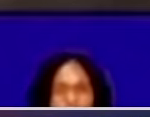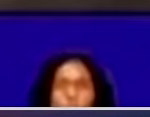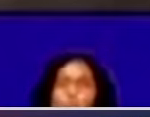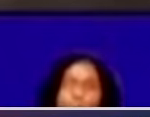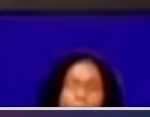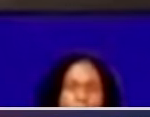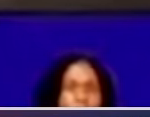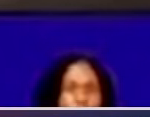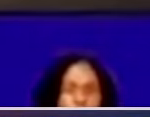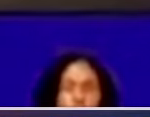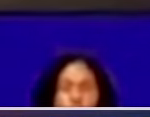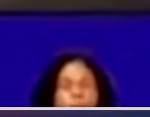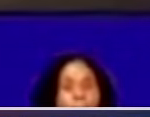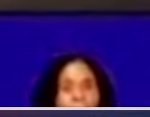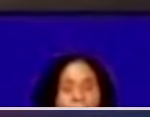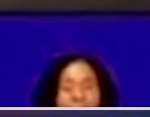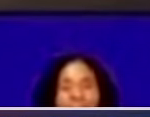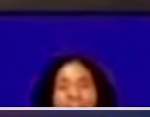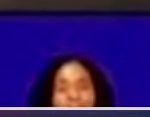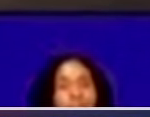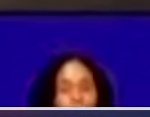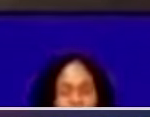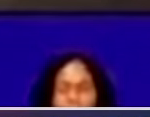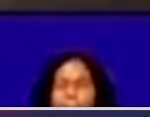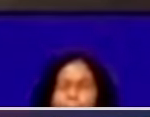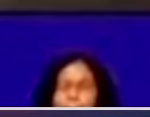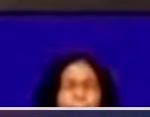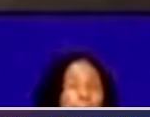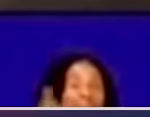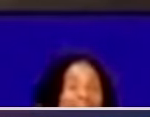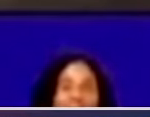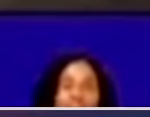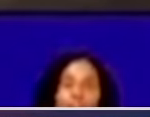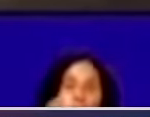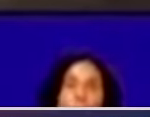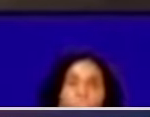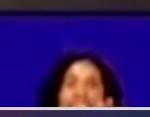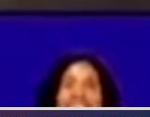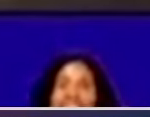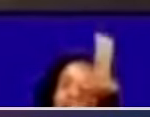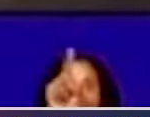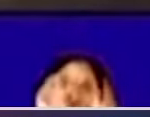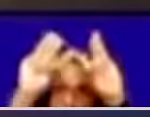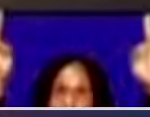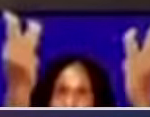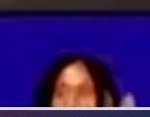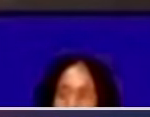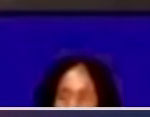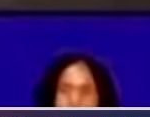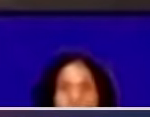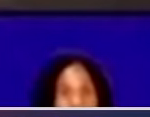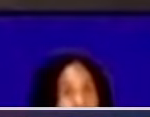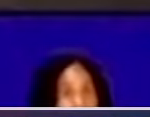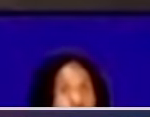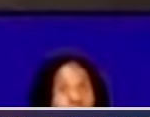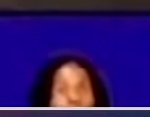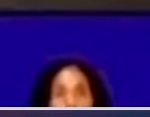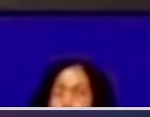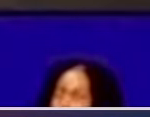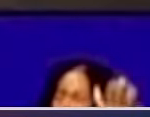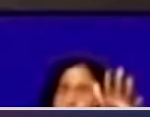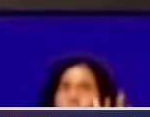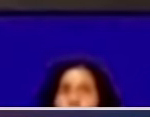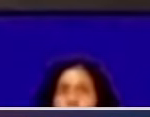put it right up there amongst the best in the world. You might also know that Cape Town already tops the ease of